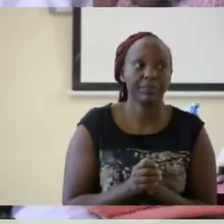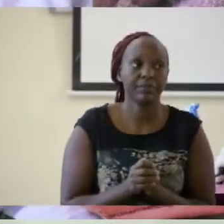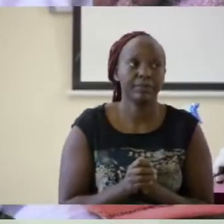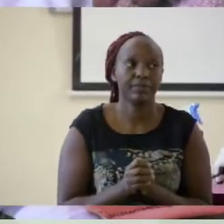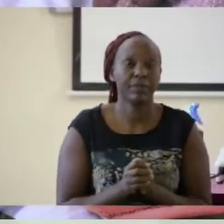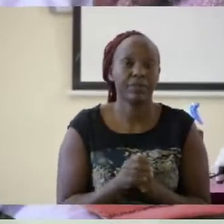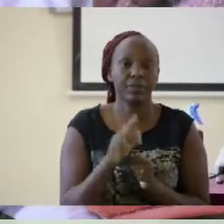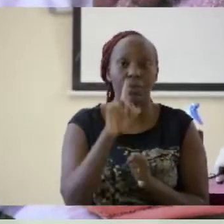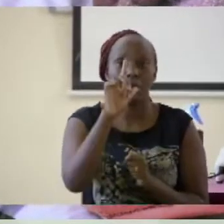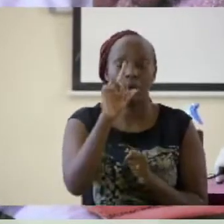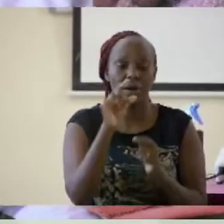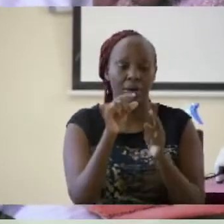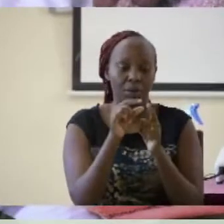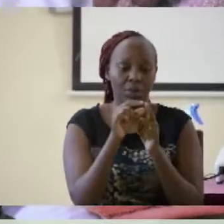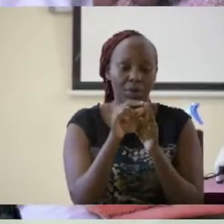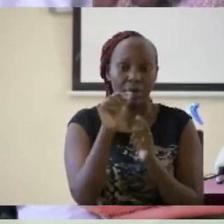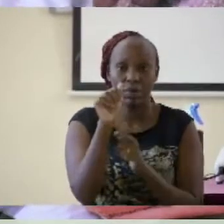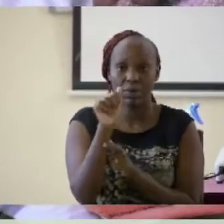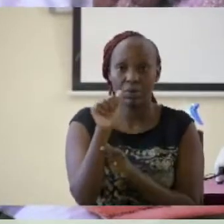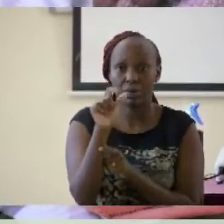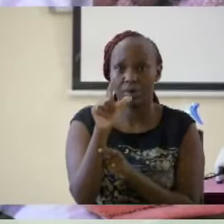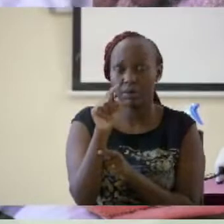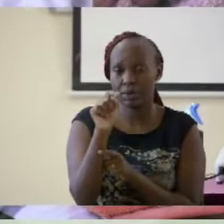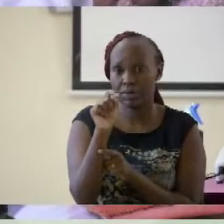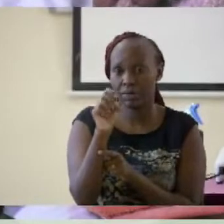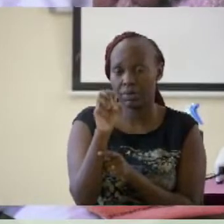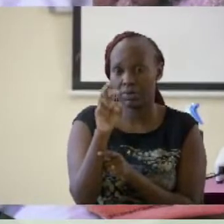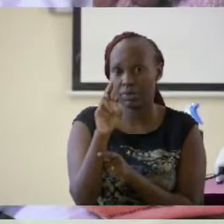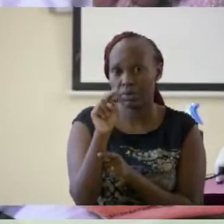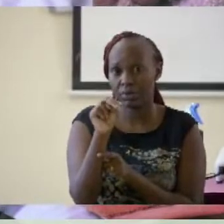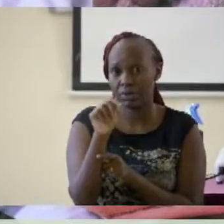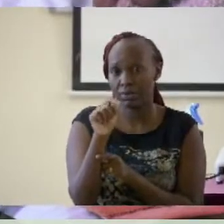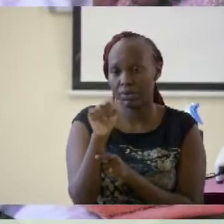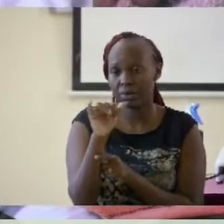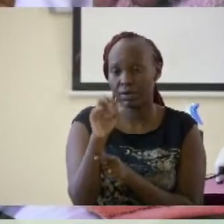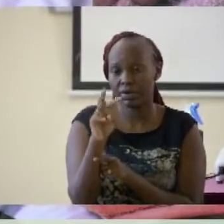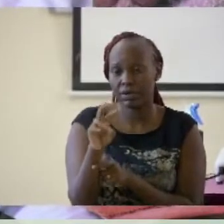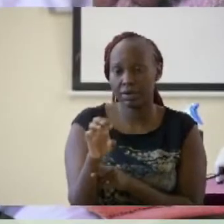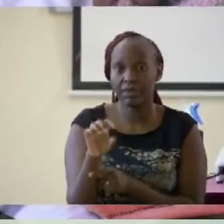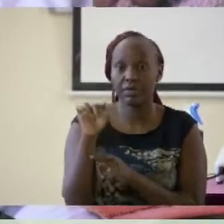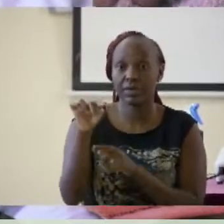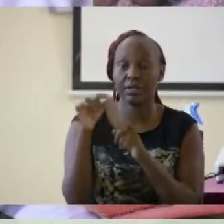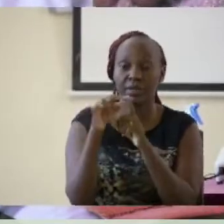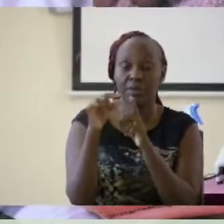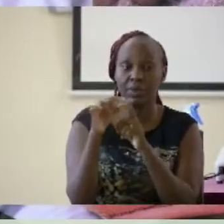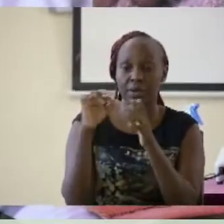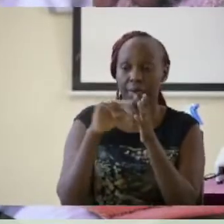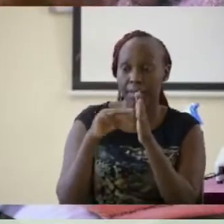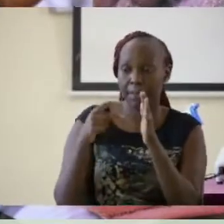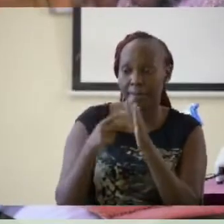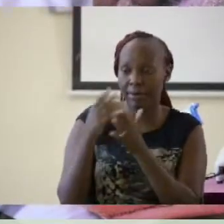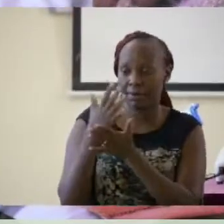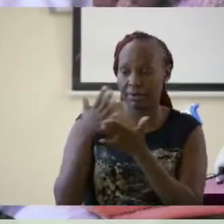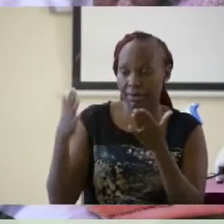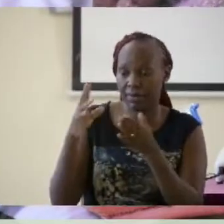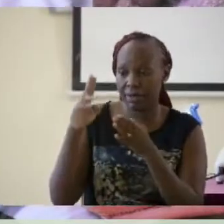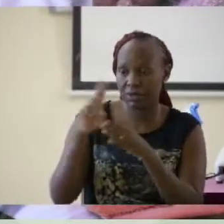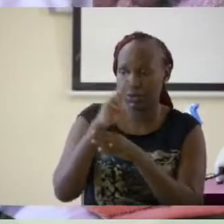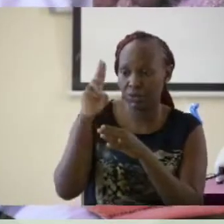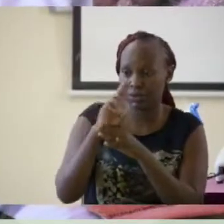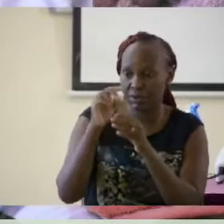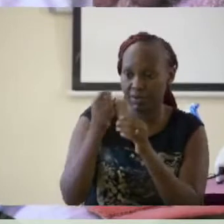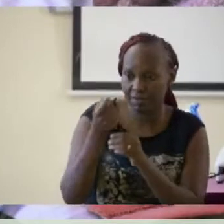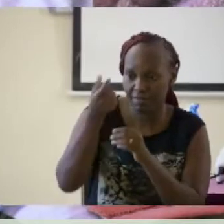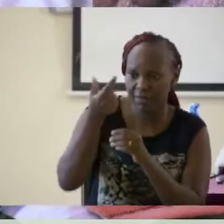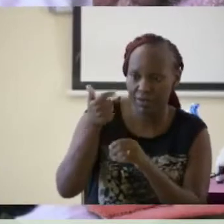You know, the word alternative means that alternative is a word that will just mean something that is rarely used,